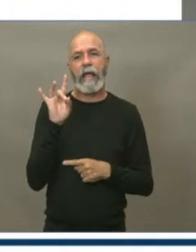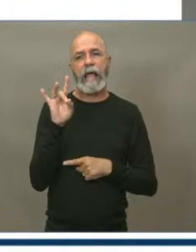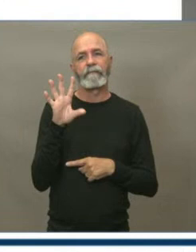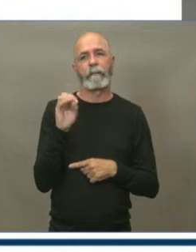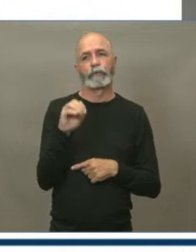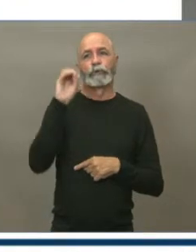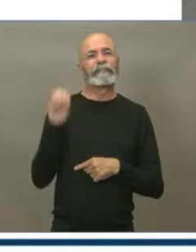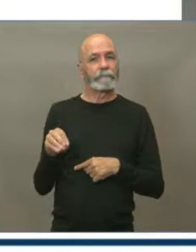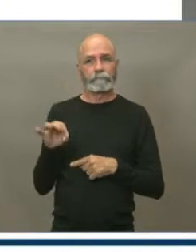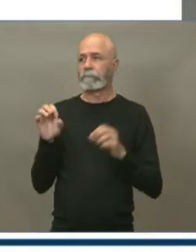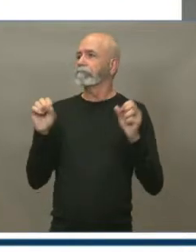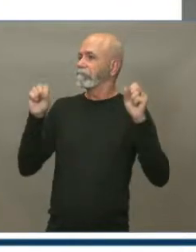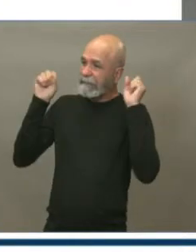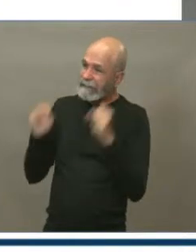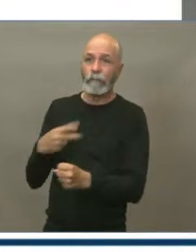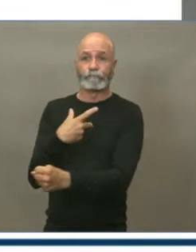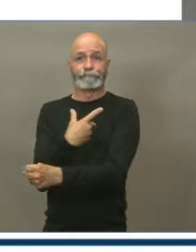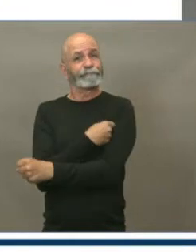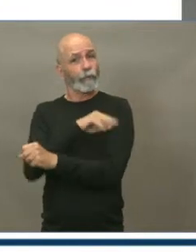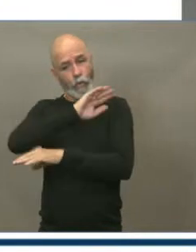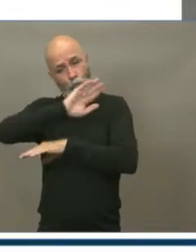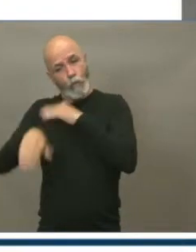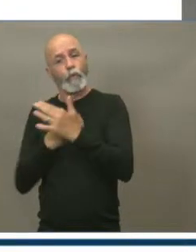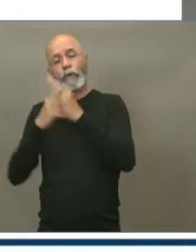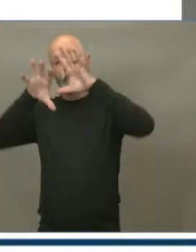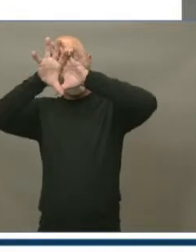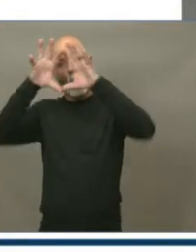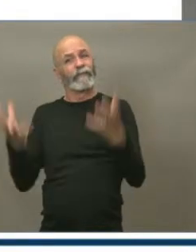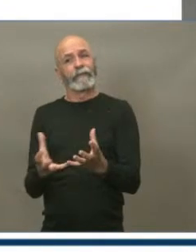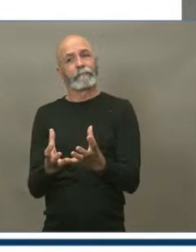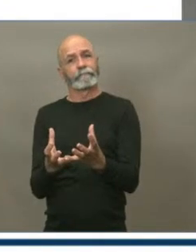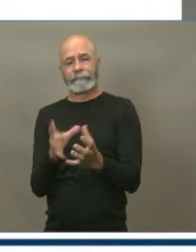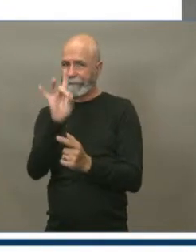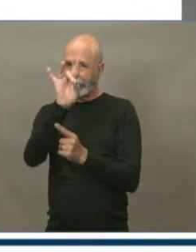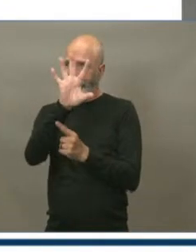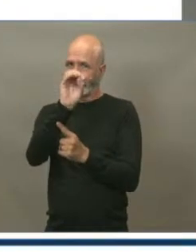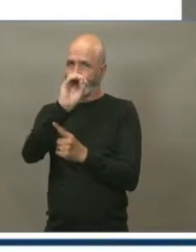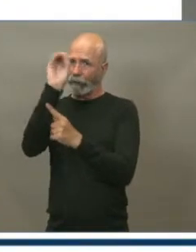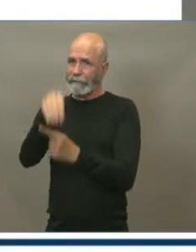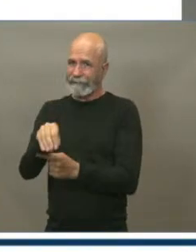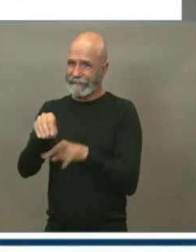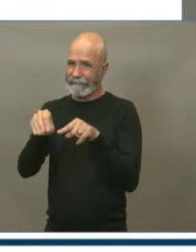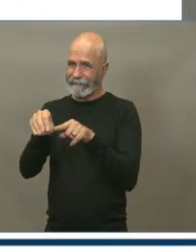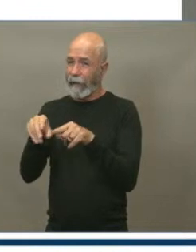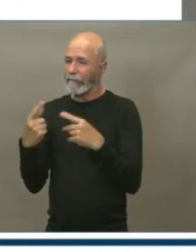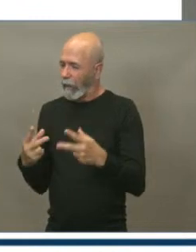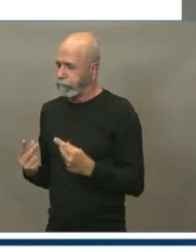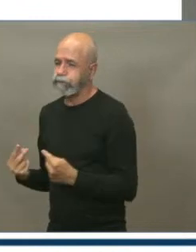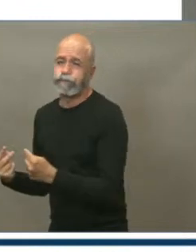vaccine. It's important to be clear on that. So we need an 85% uptake of vaccine, and then we'll hit that